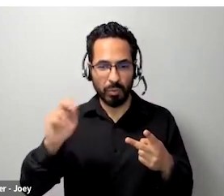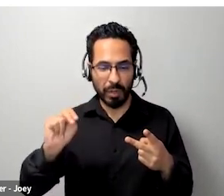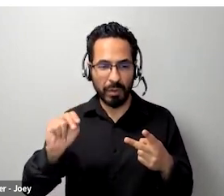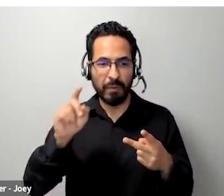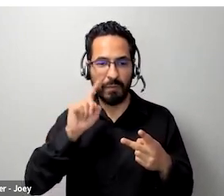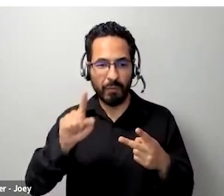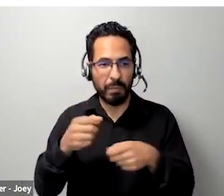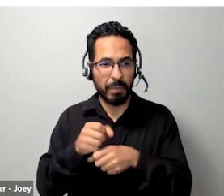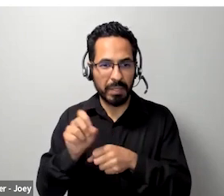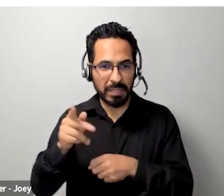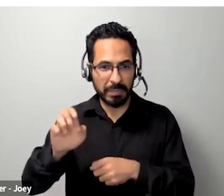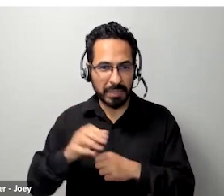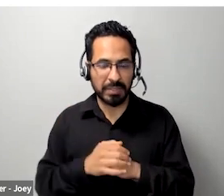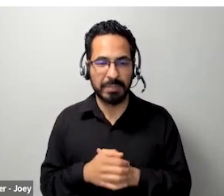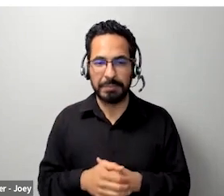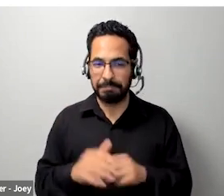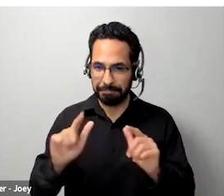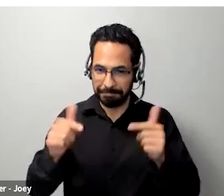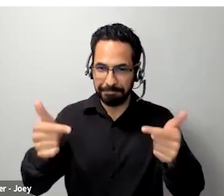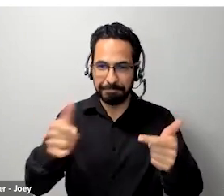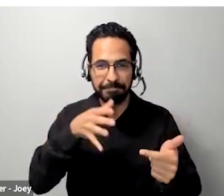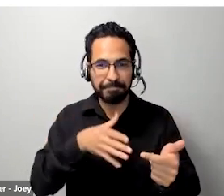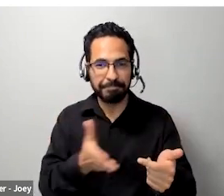Making Space. Ladies, I turn it over to you.